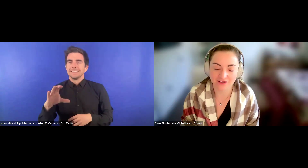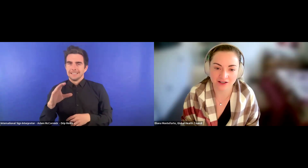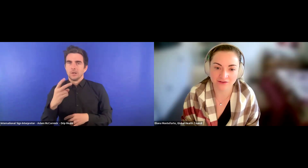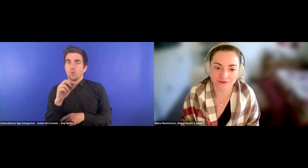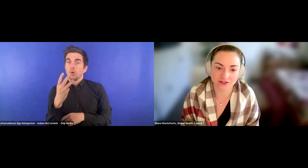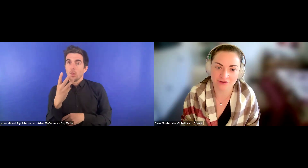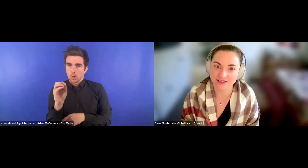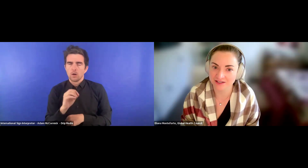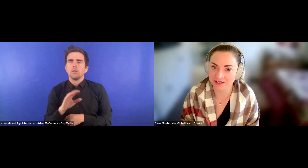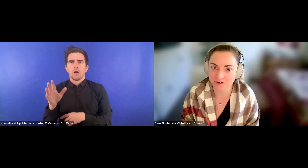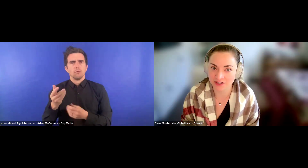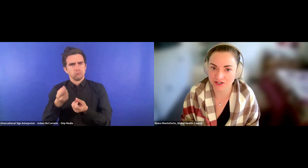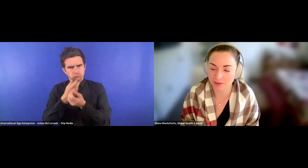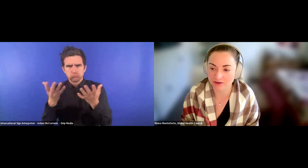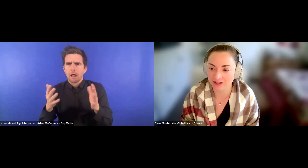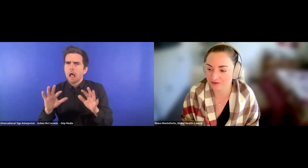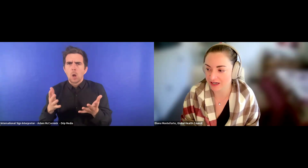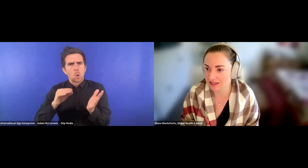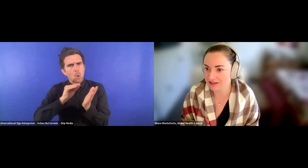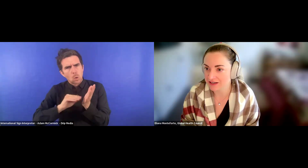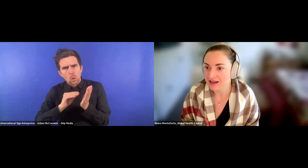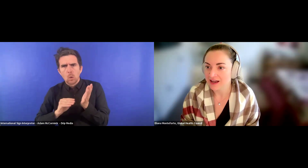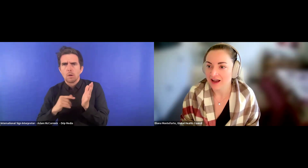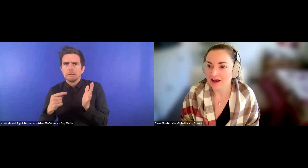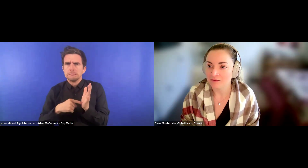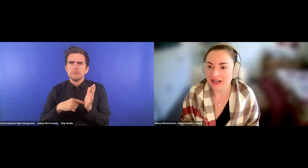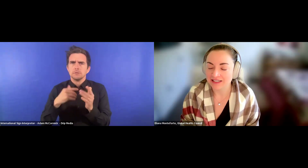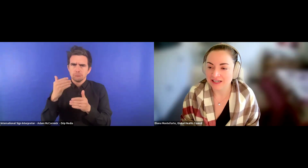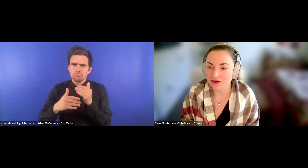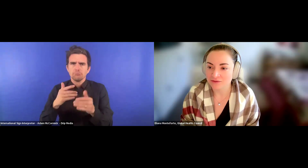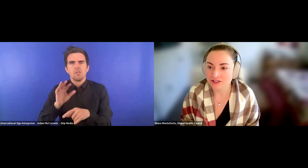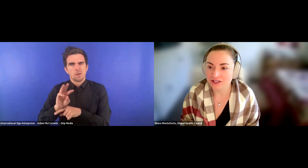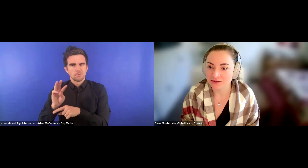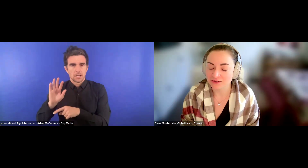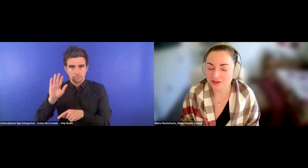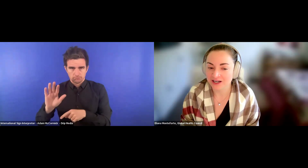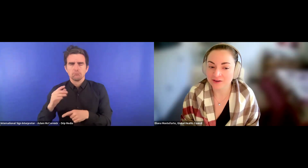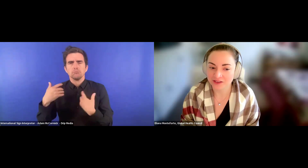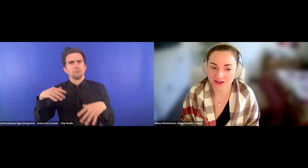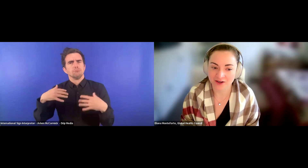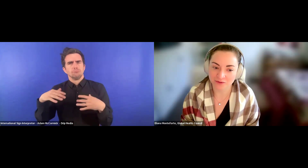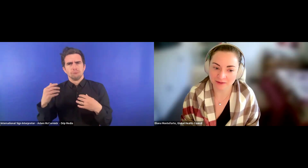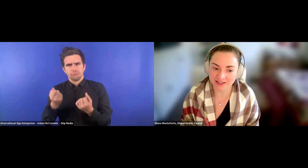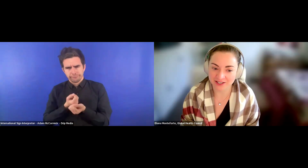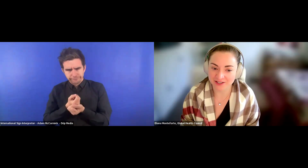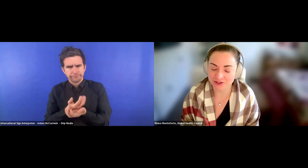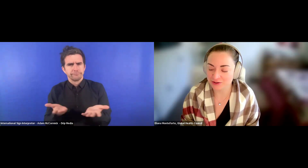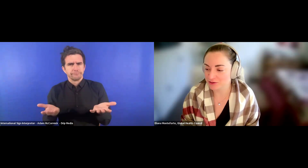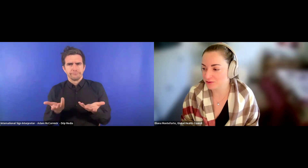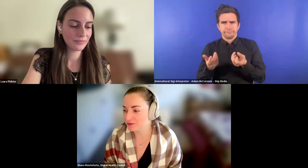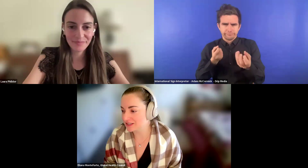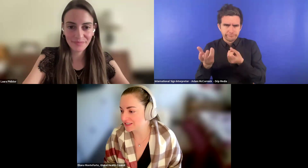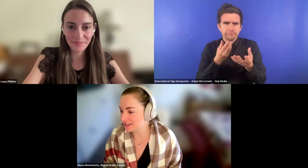which has a lot of resources and information about letter writing. Handing it over to you, Laura, with a